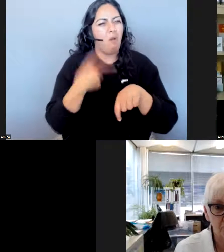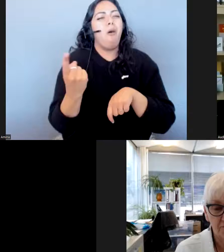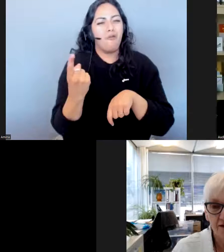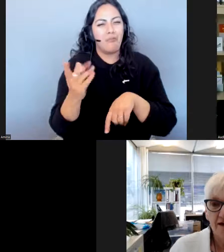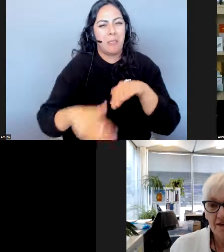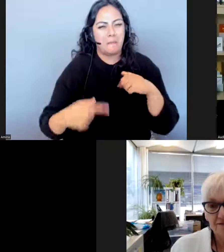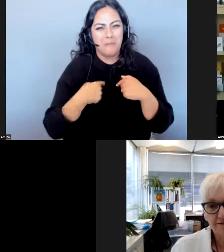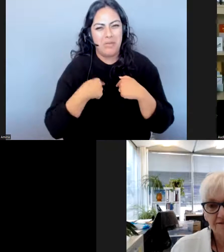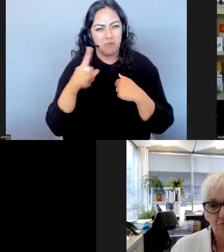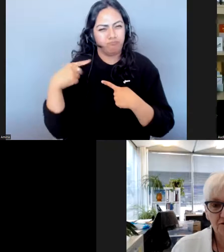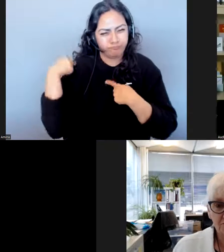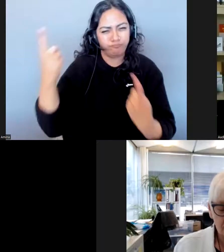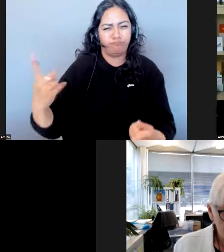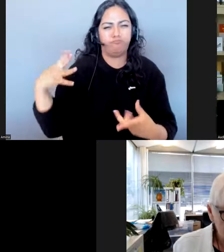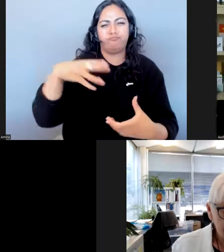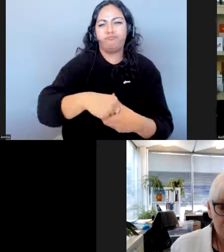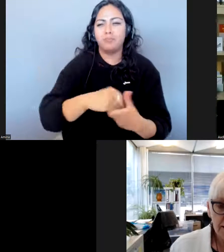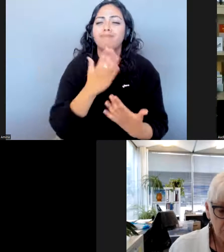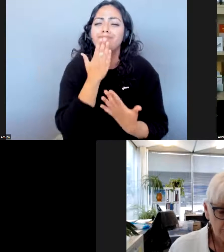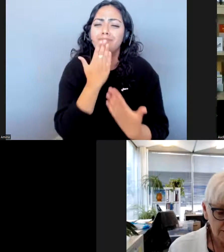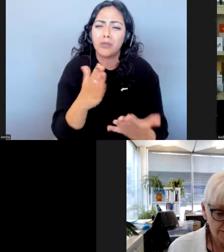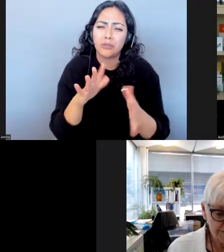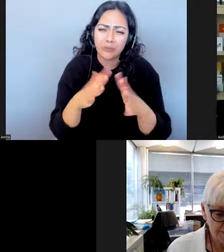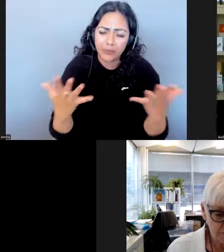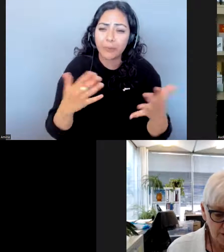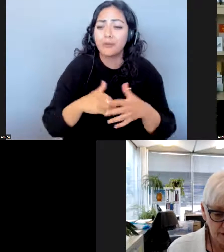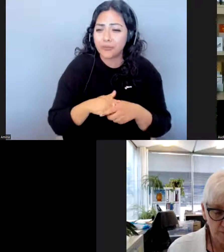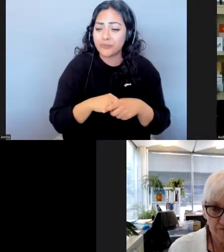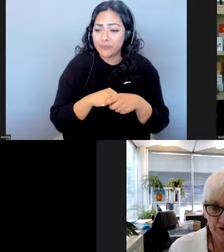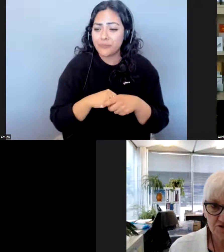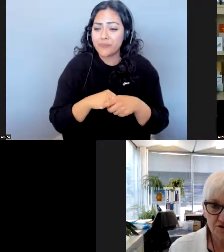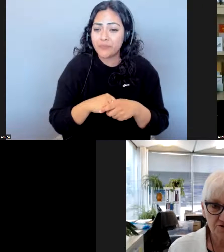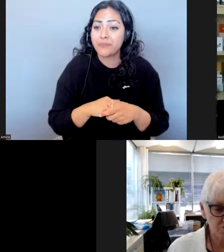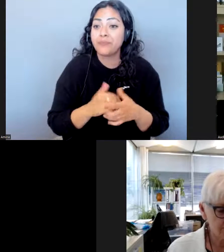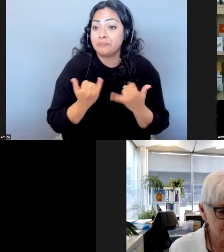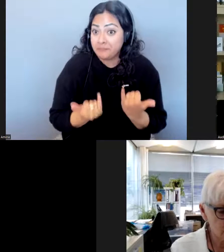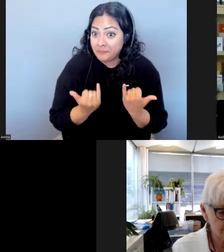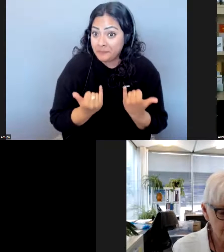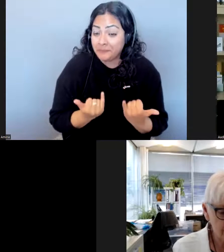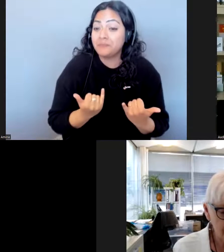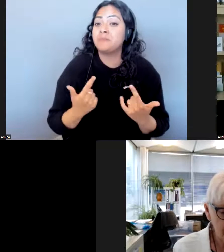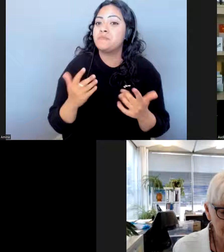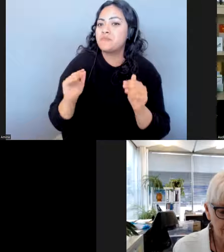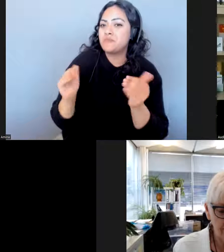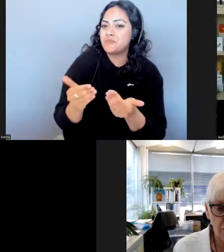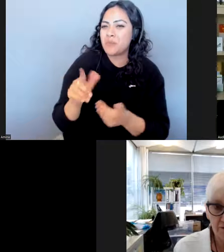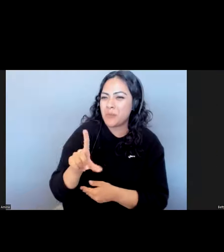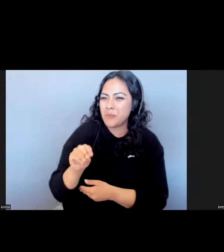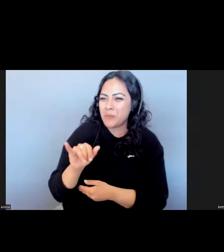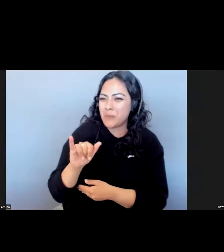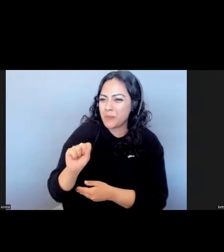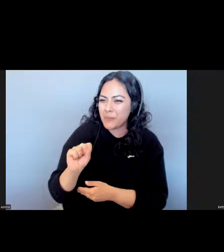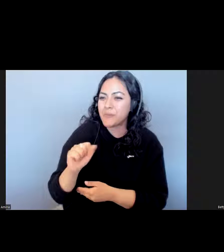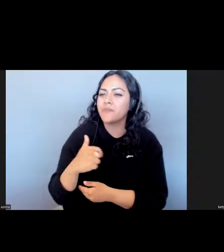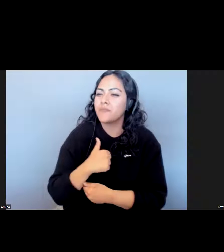So thanks so much. So now it's my privilege to introduce Lois. I had the